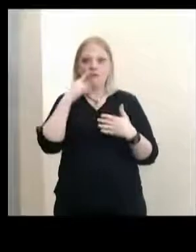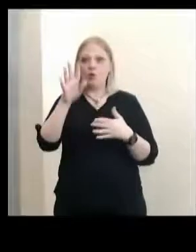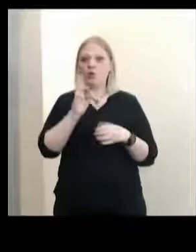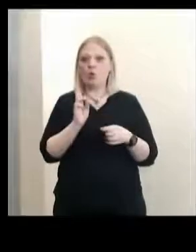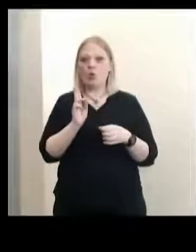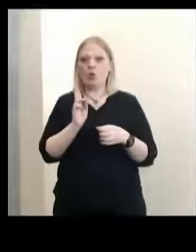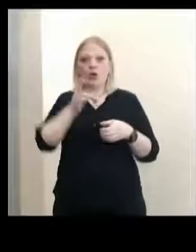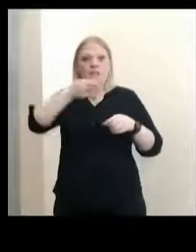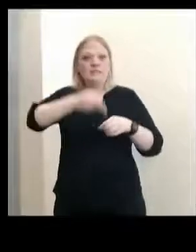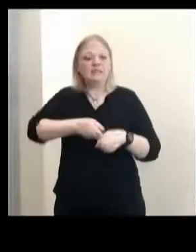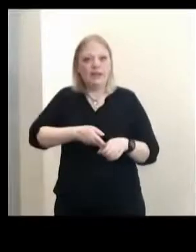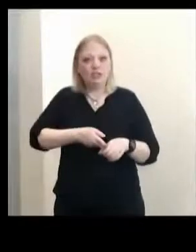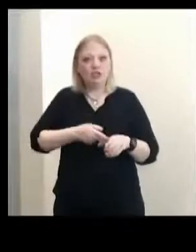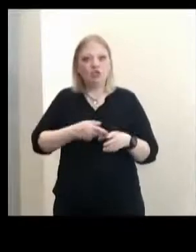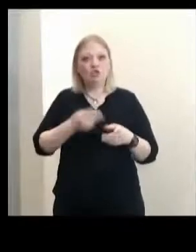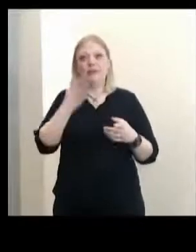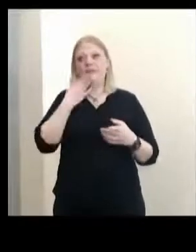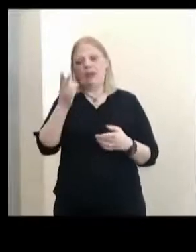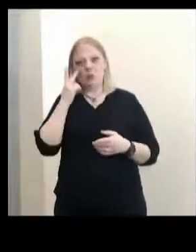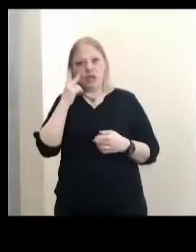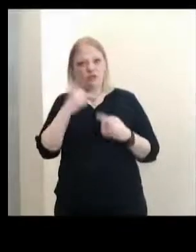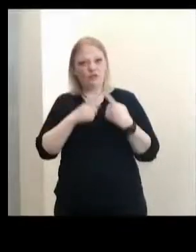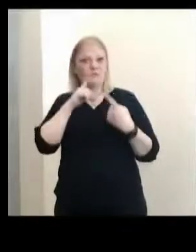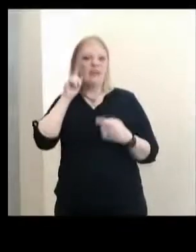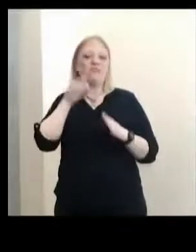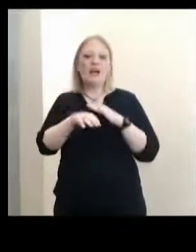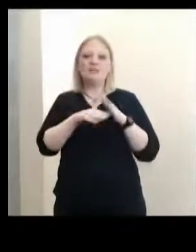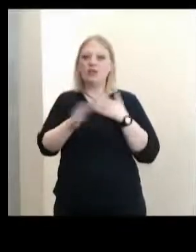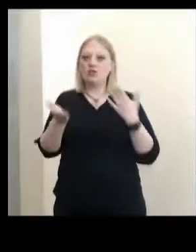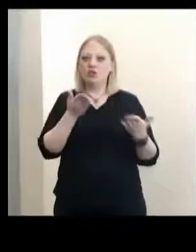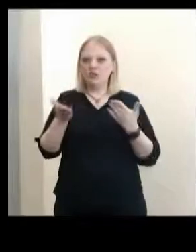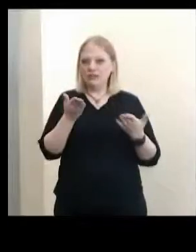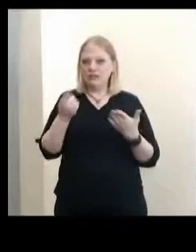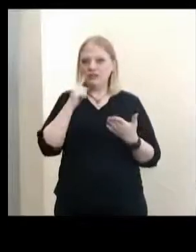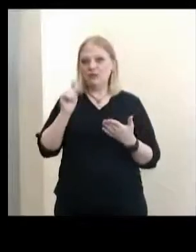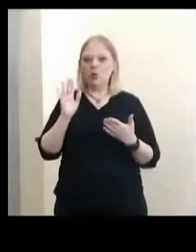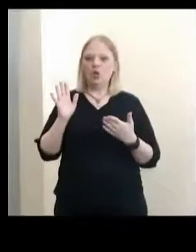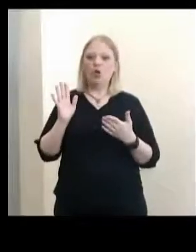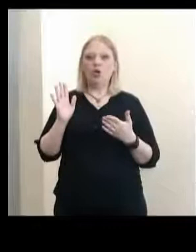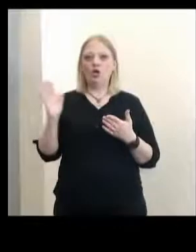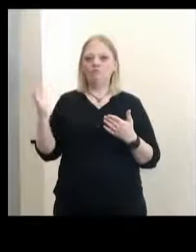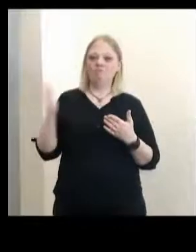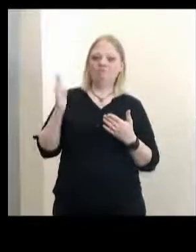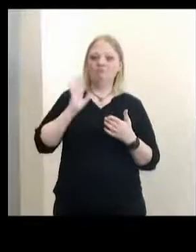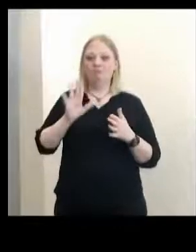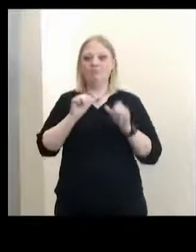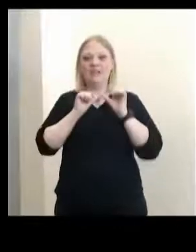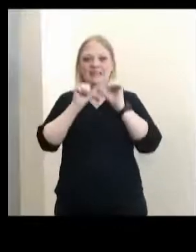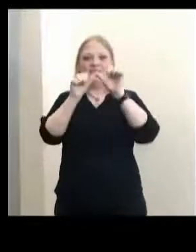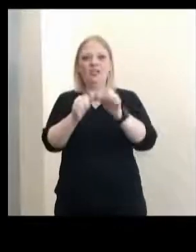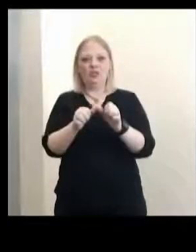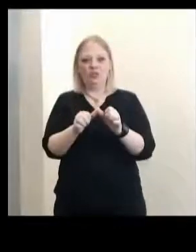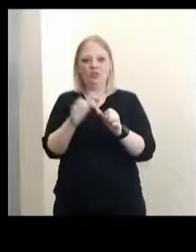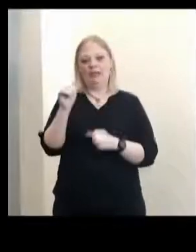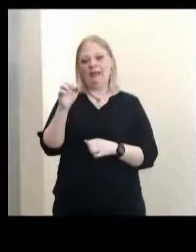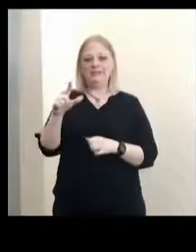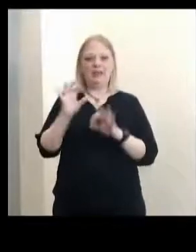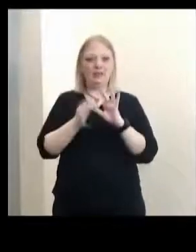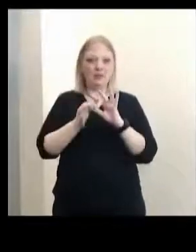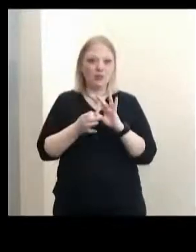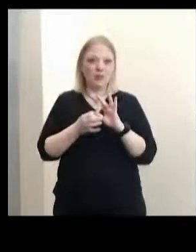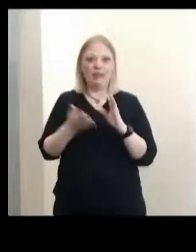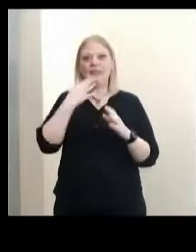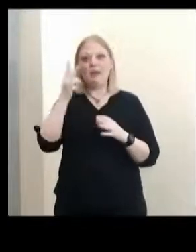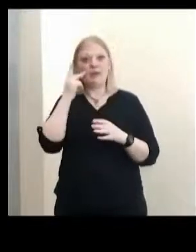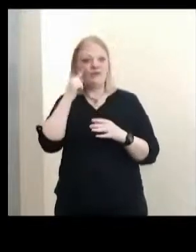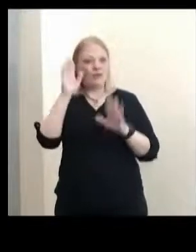participation. I want to thank Kendra Schmidt from Deaf Access Services for her continual American Sign Language provision for us. Thank you, Kendra, for the